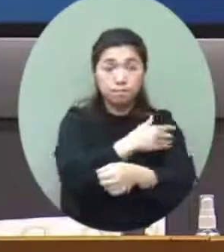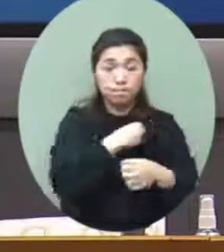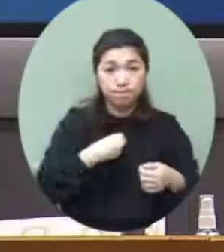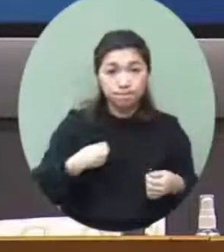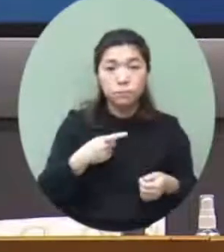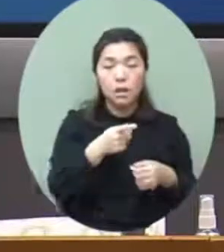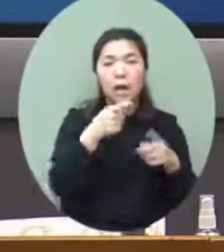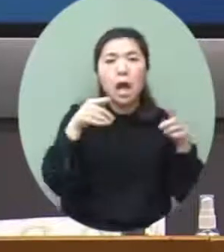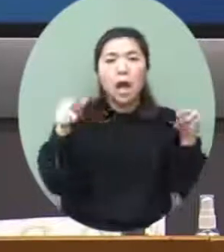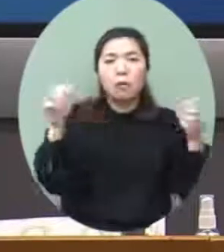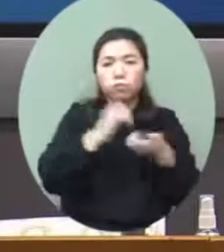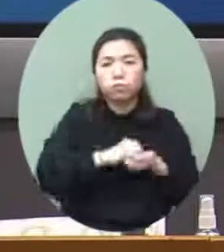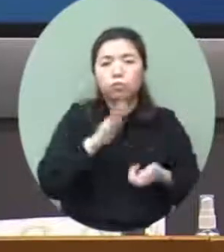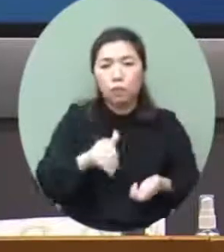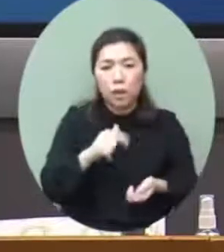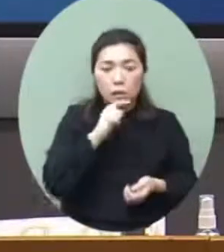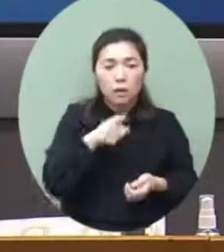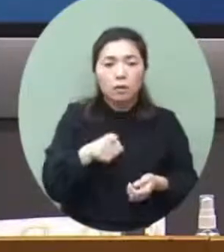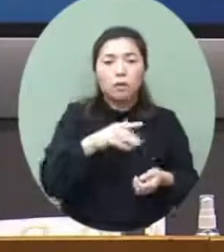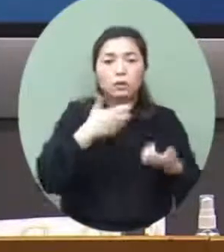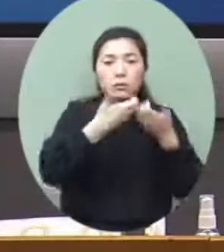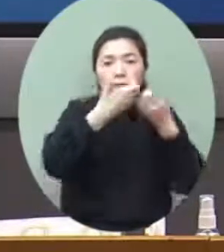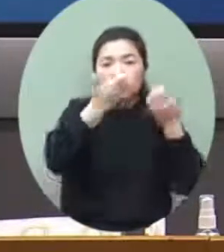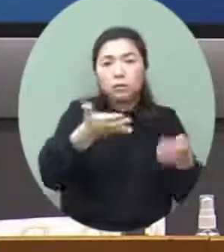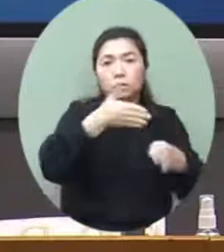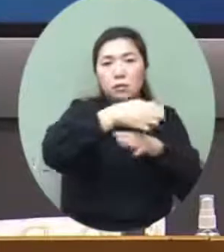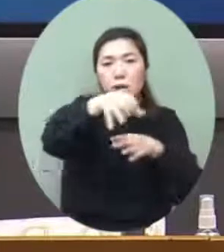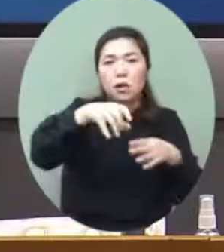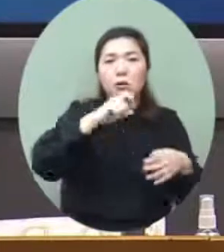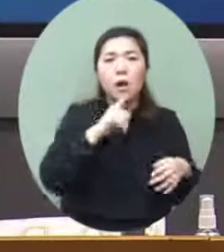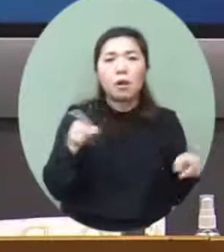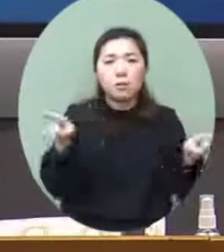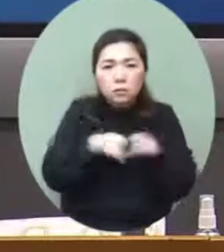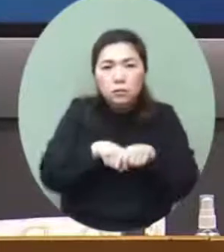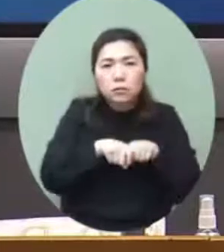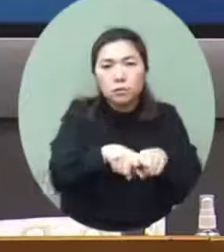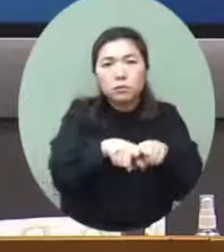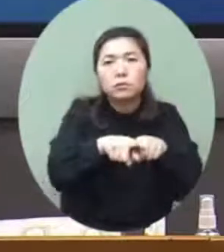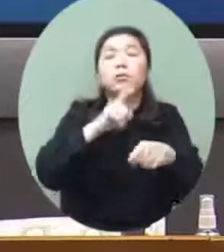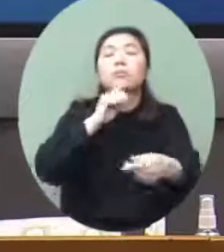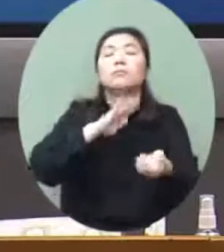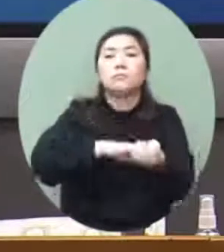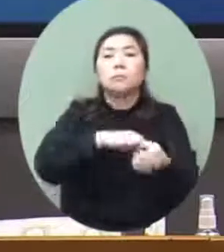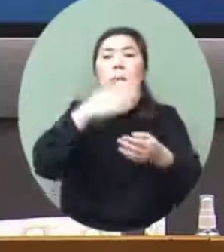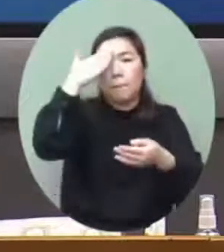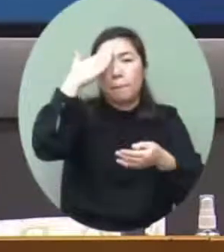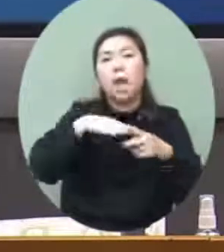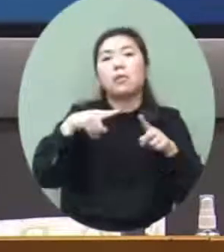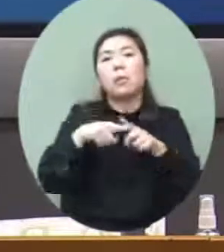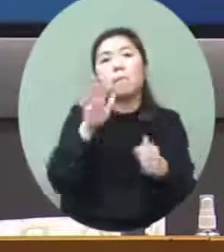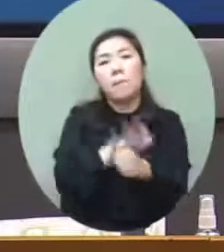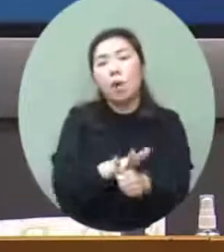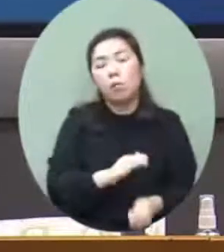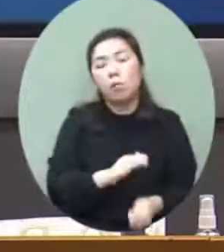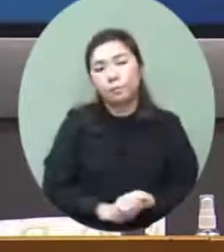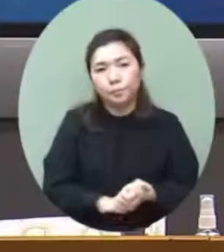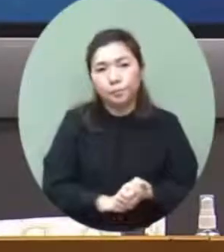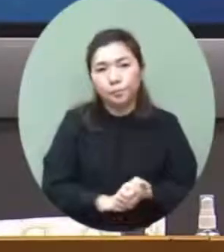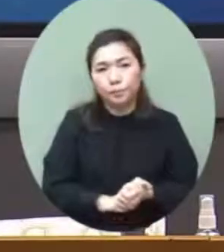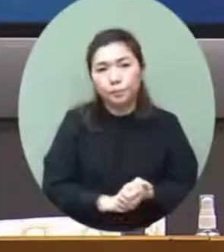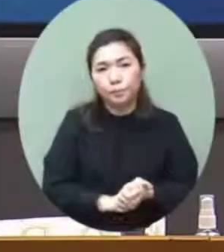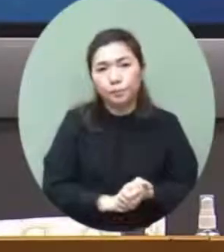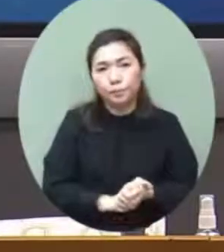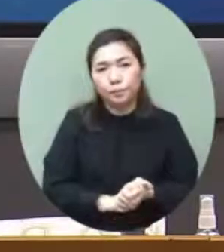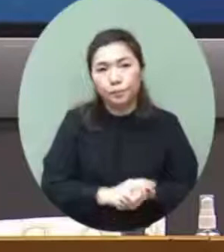would work with the HA staff based on the established procedures and to attend to